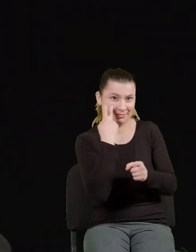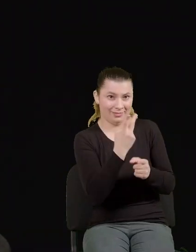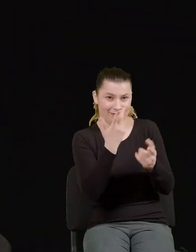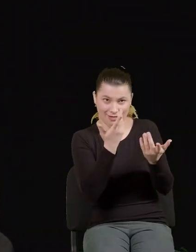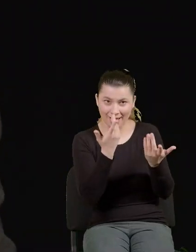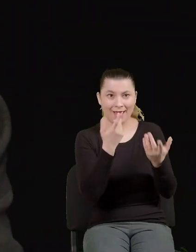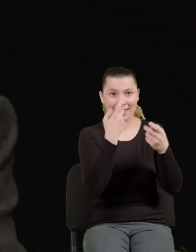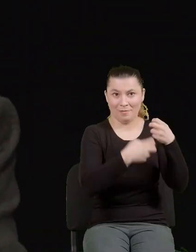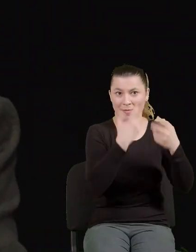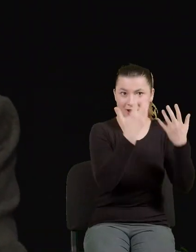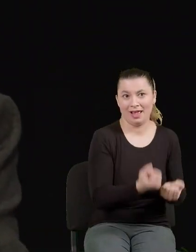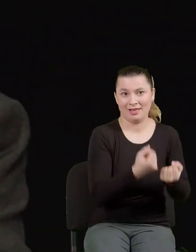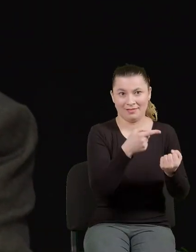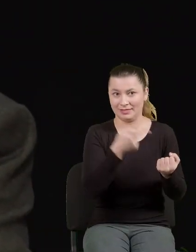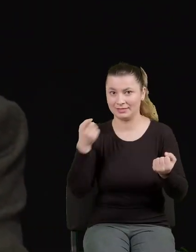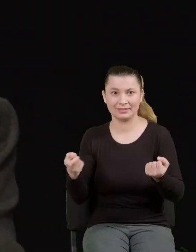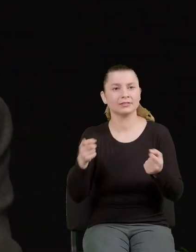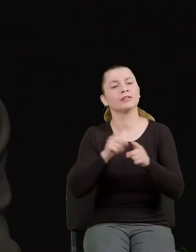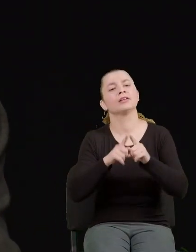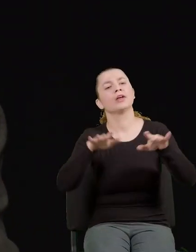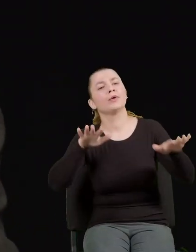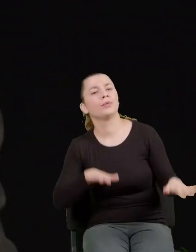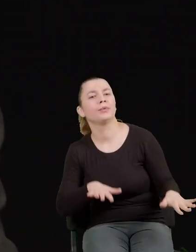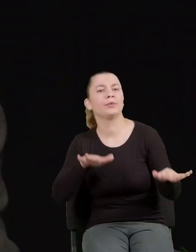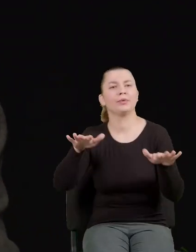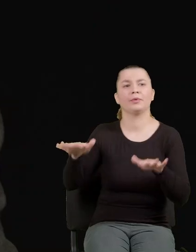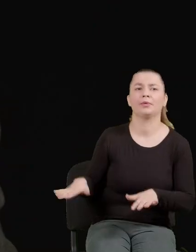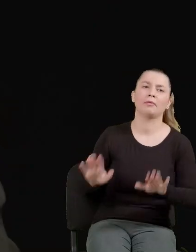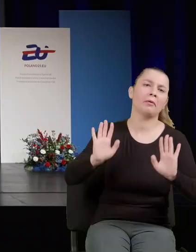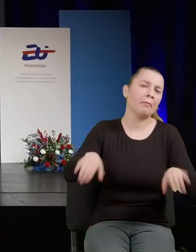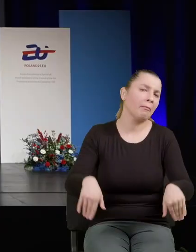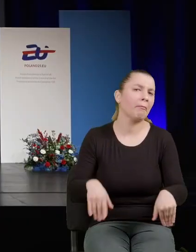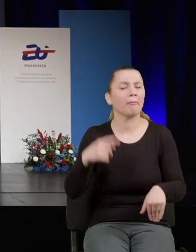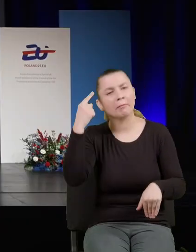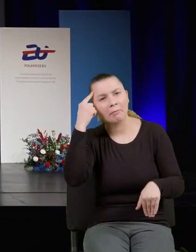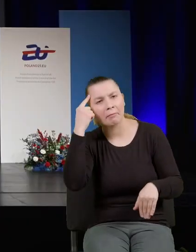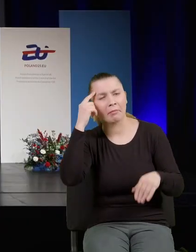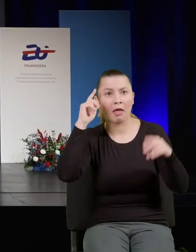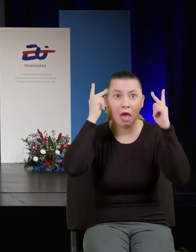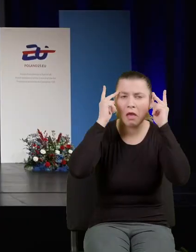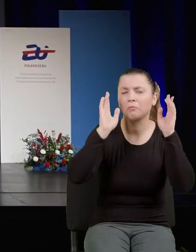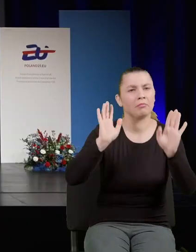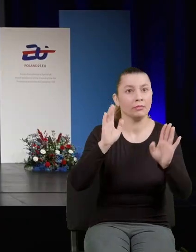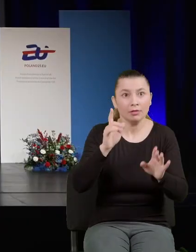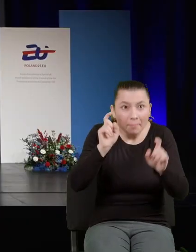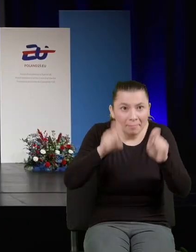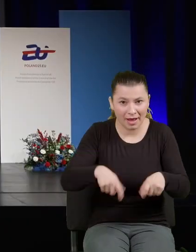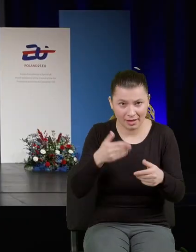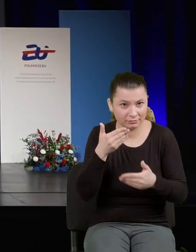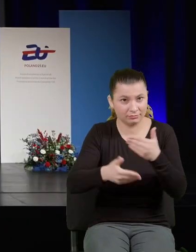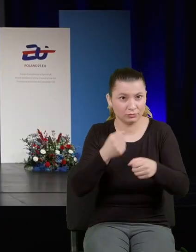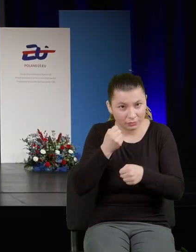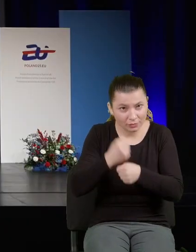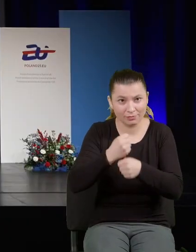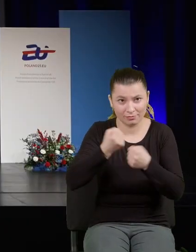provisions sooner rather than later. Thank you very much. We are now heading quite fast